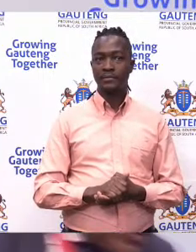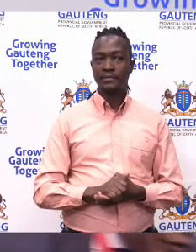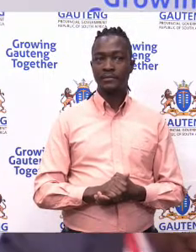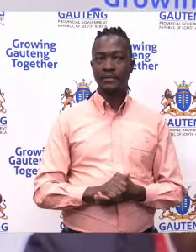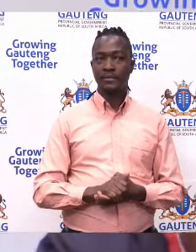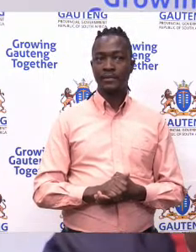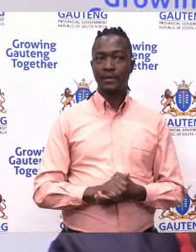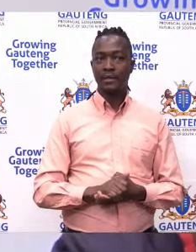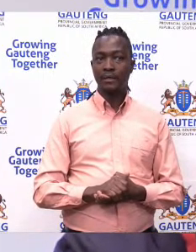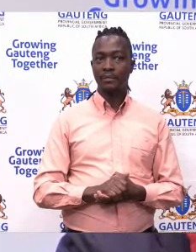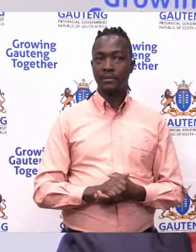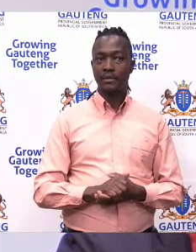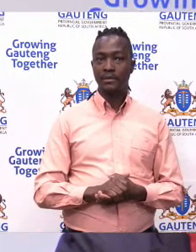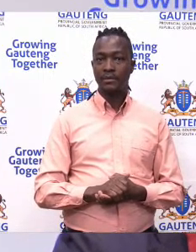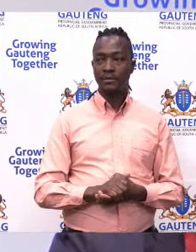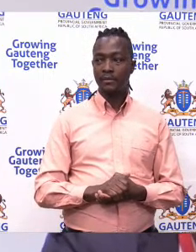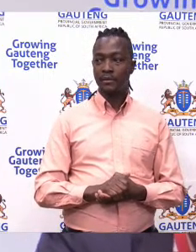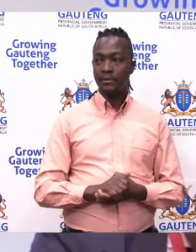No more questions?